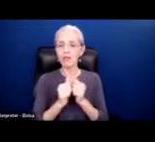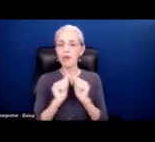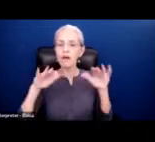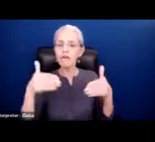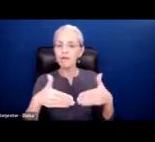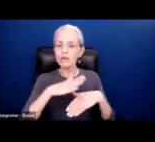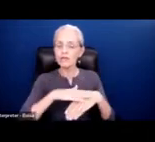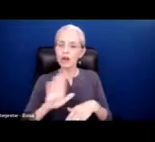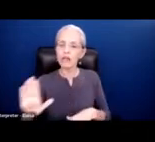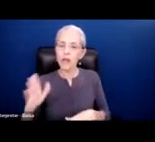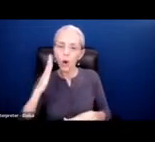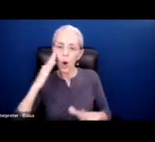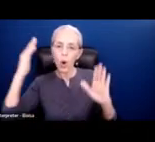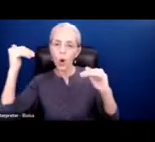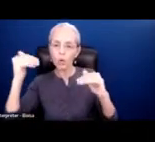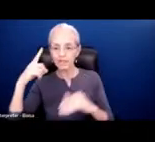and dreams.